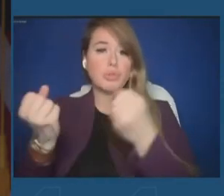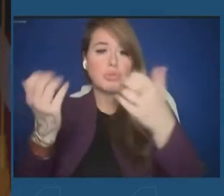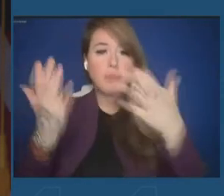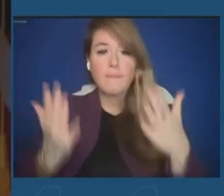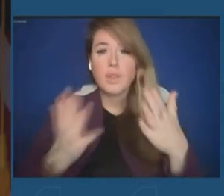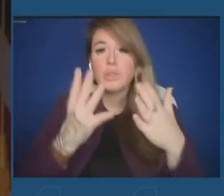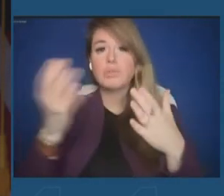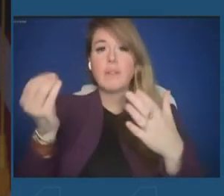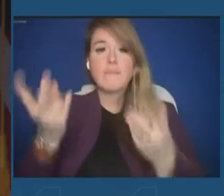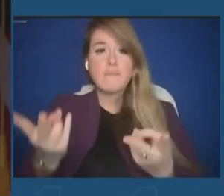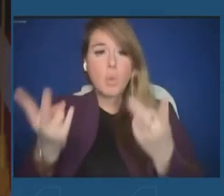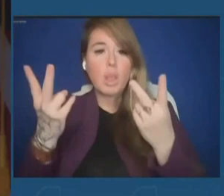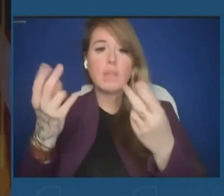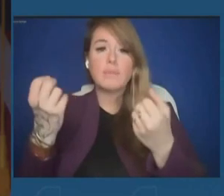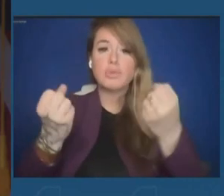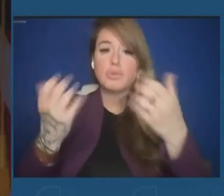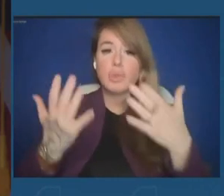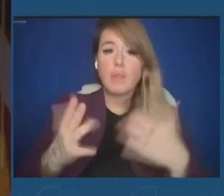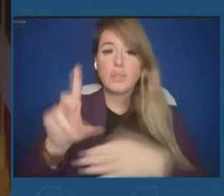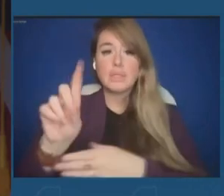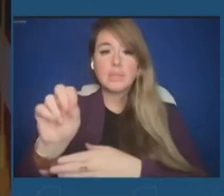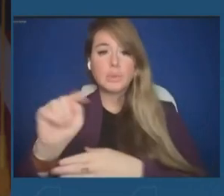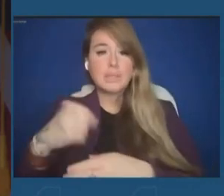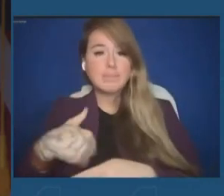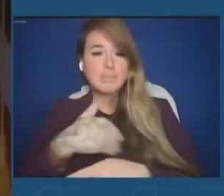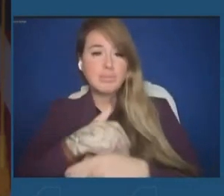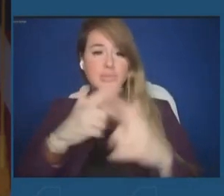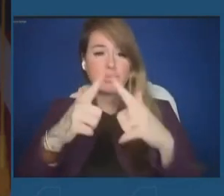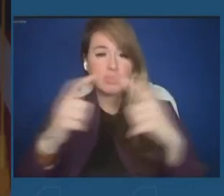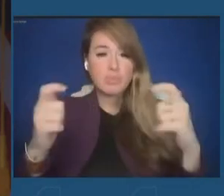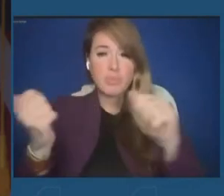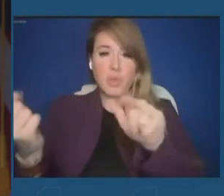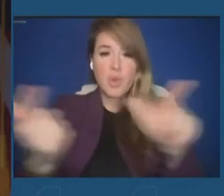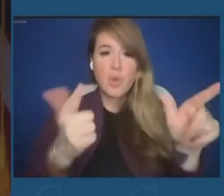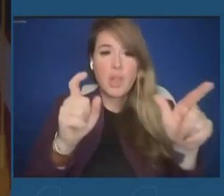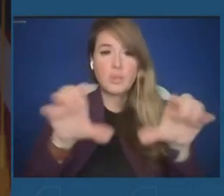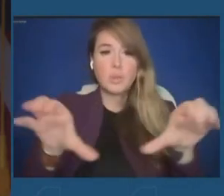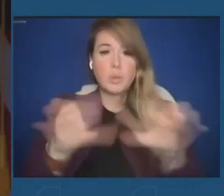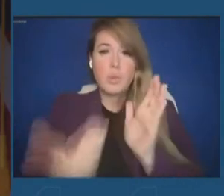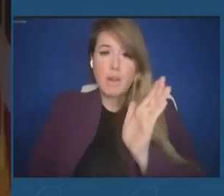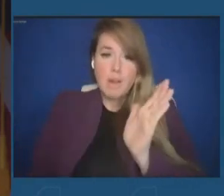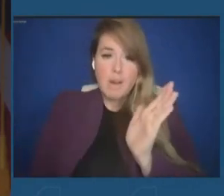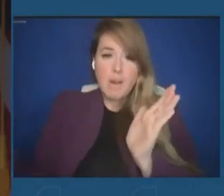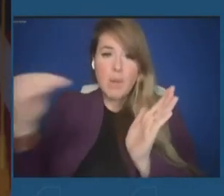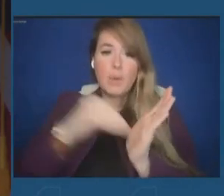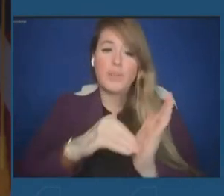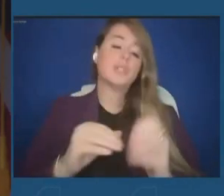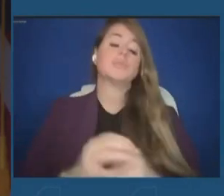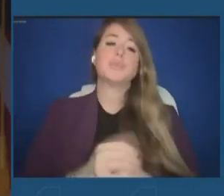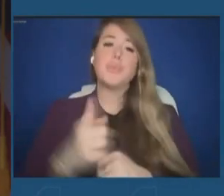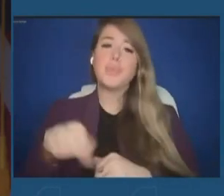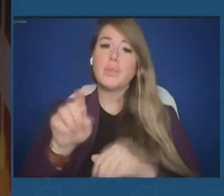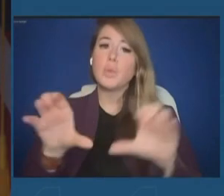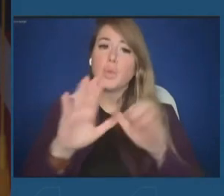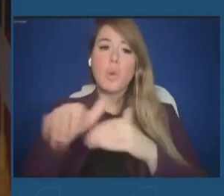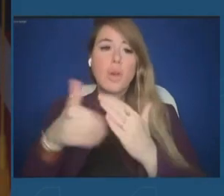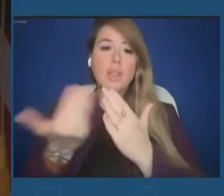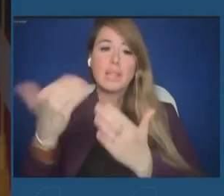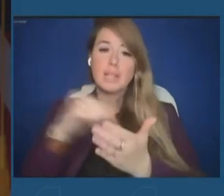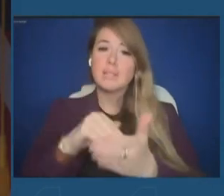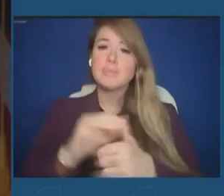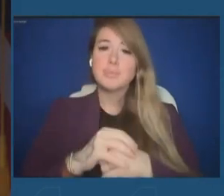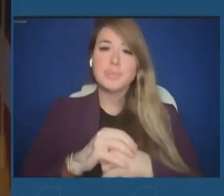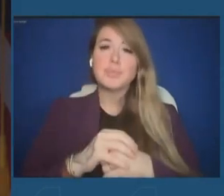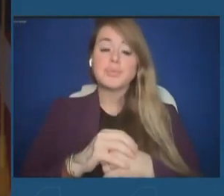and DOT members and everybody else, you had to do it all over again. Had to do it all over again.